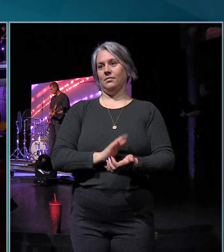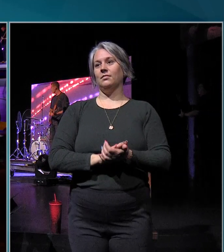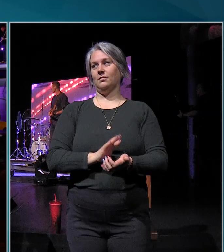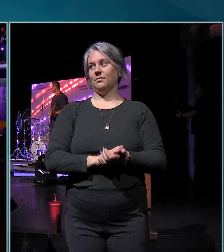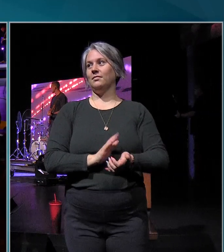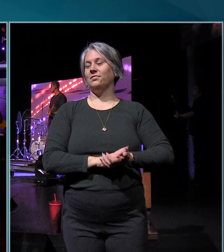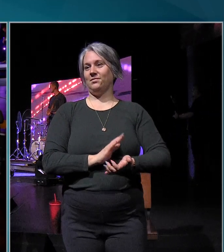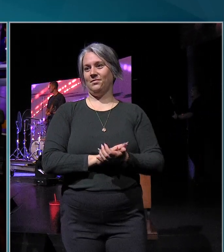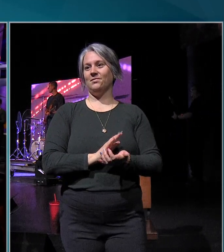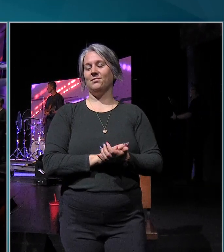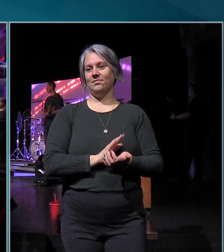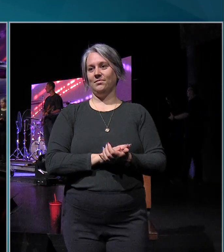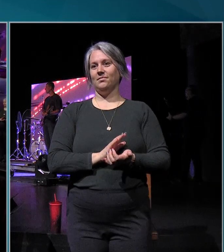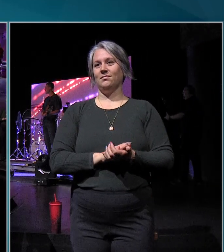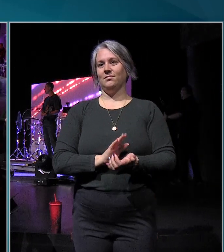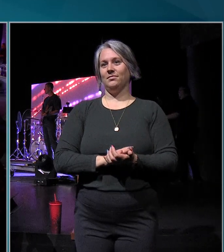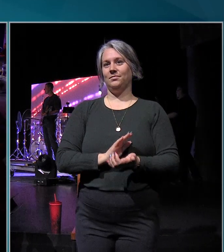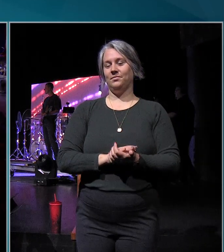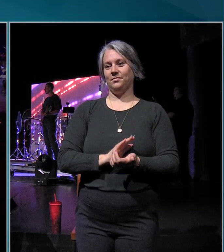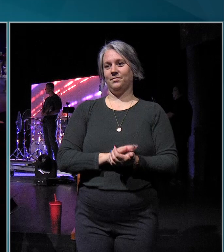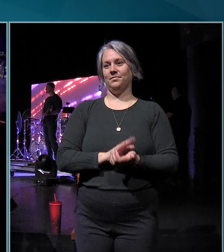Isn't that fun?